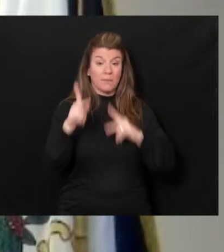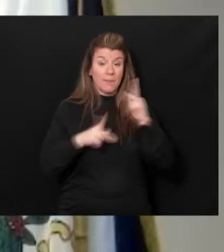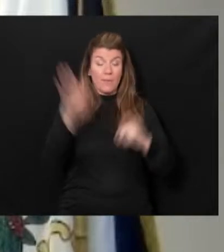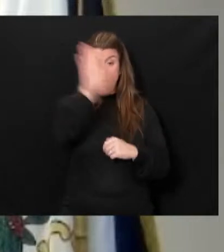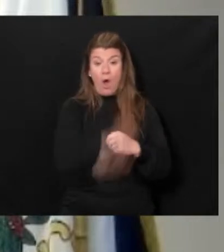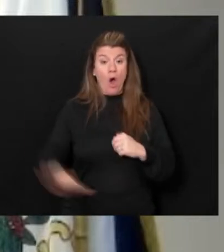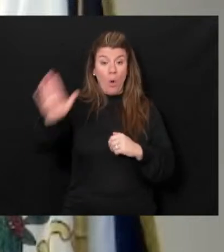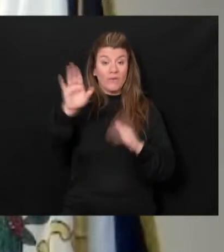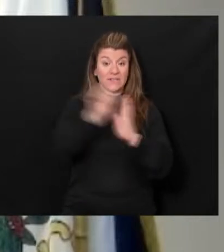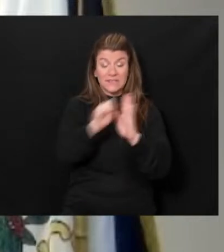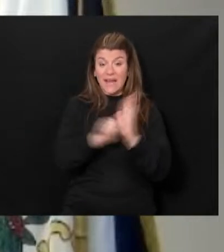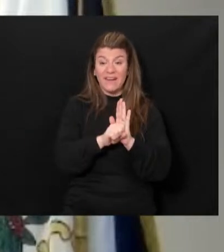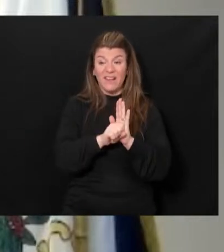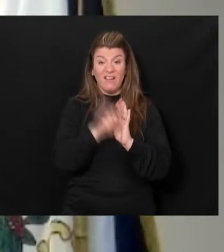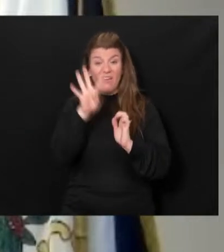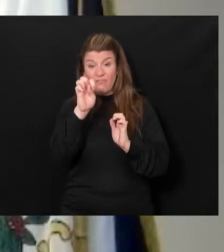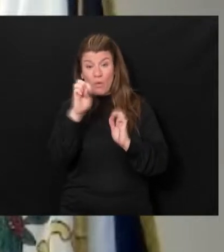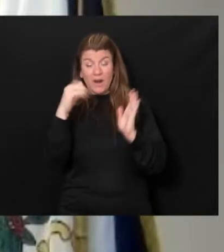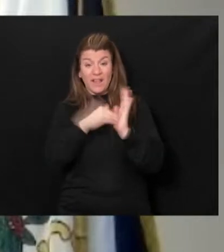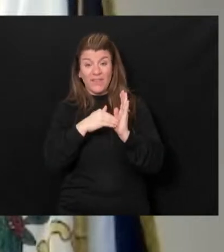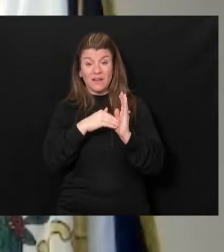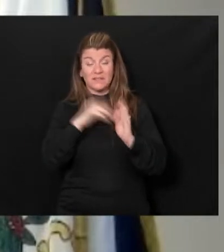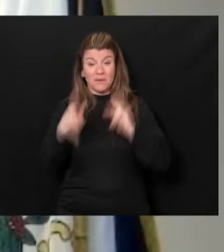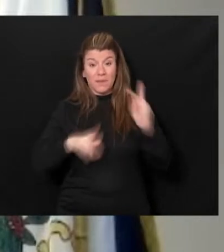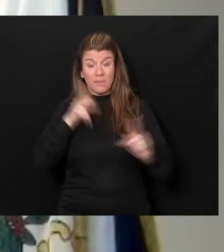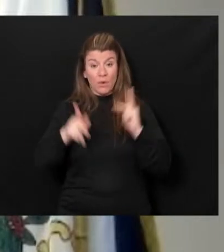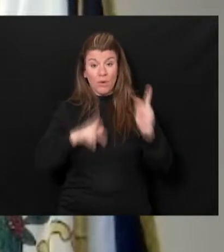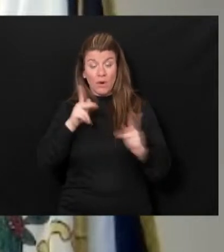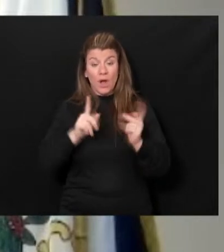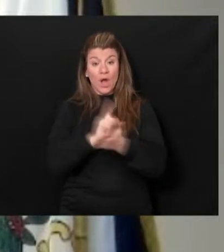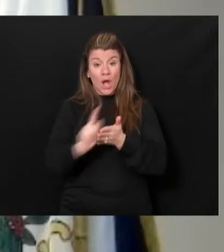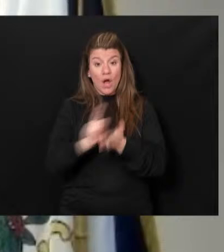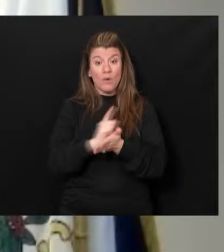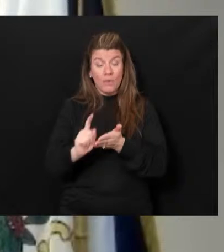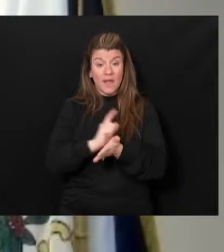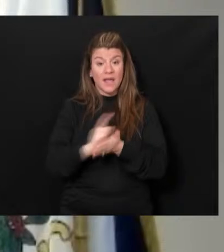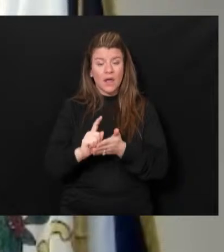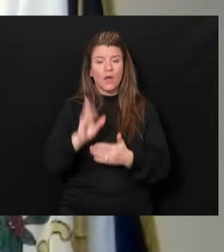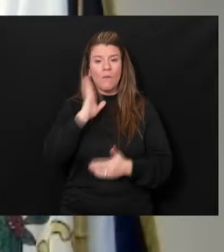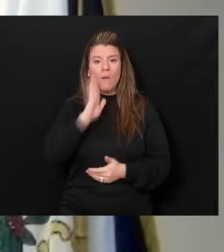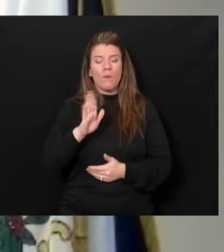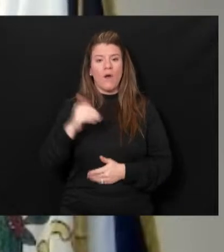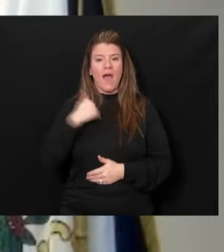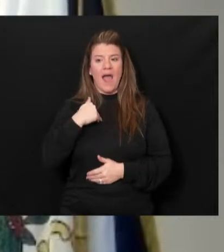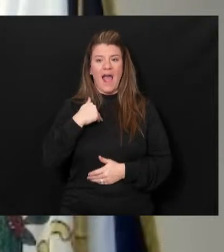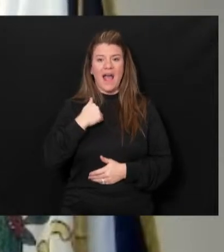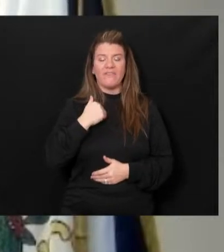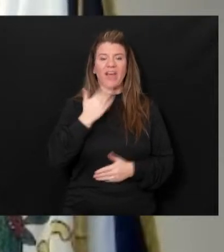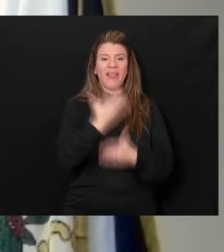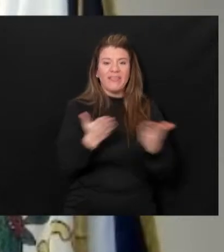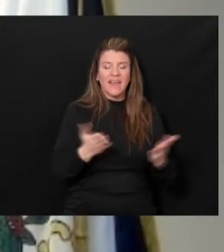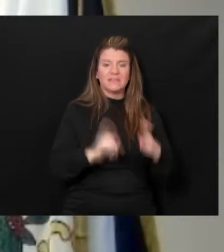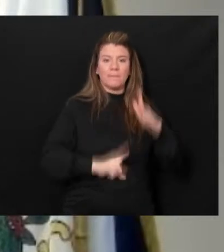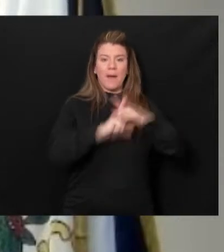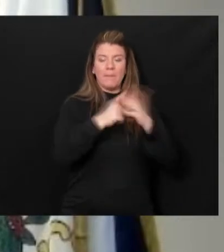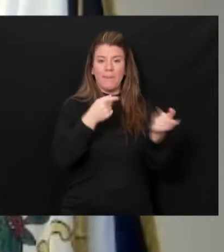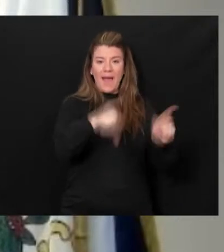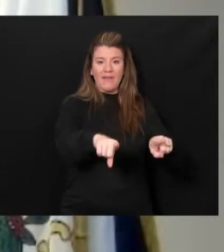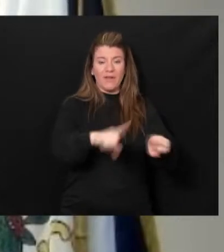state 40,000 people a week, and we're going to have little glitches here and there. But the African